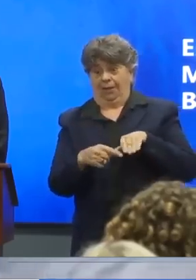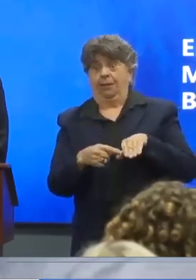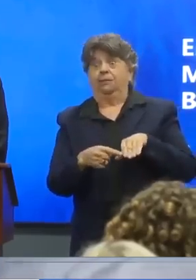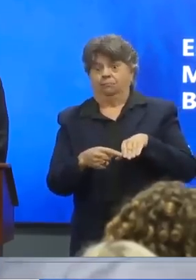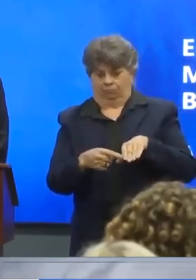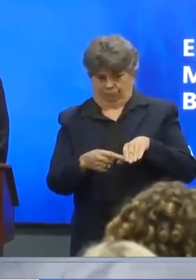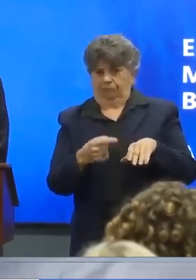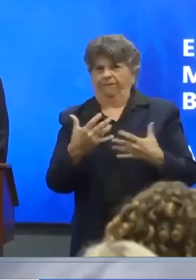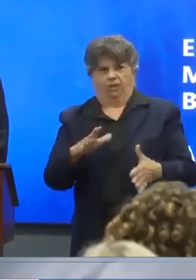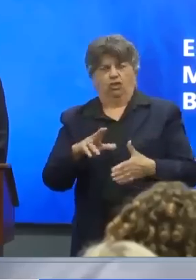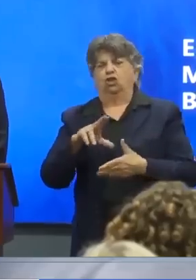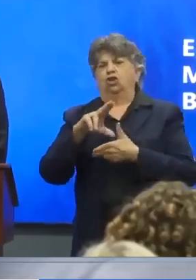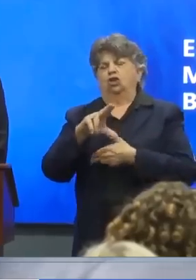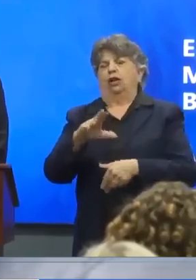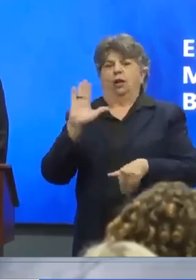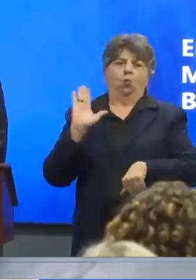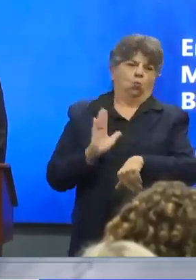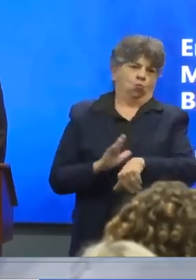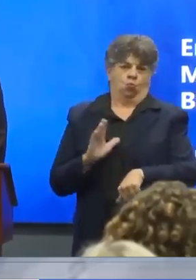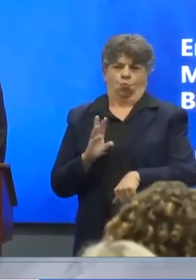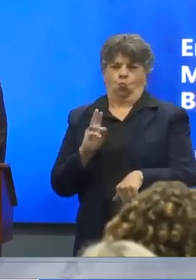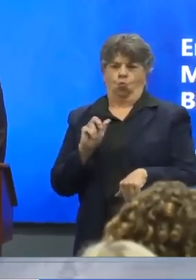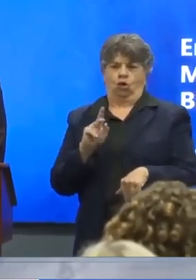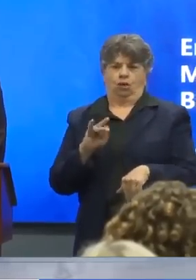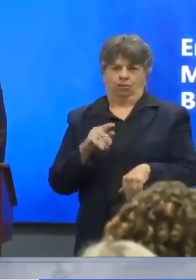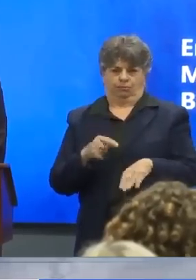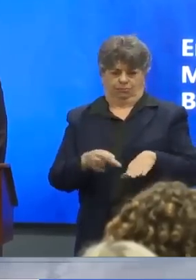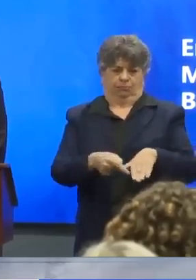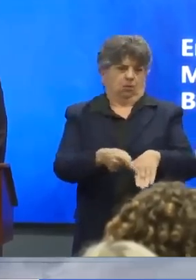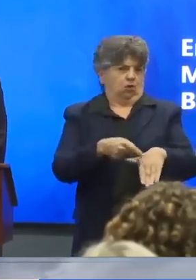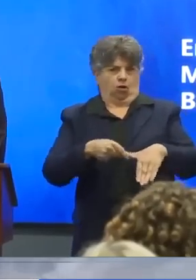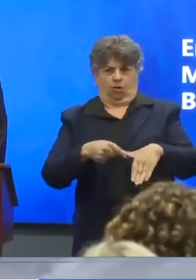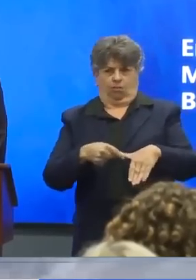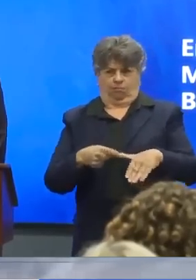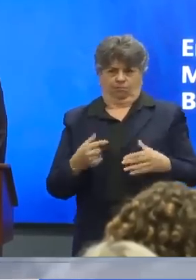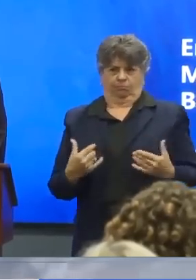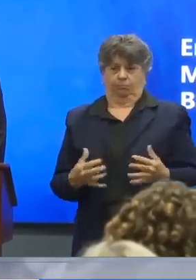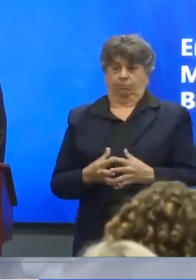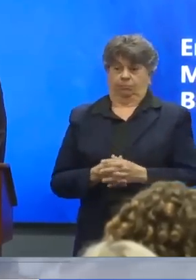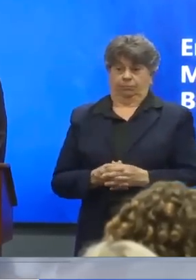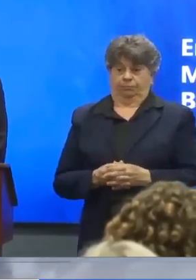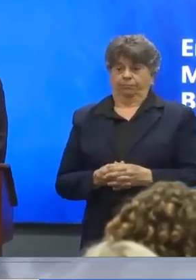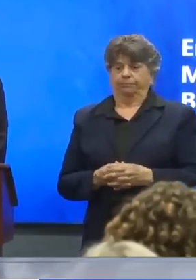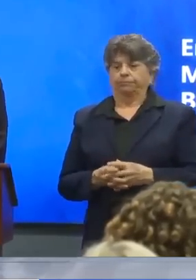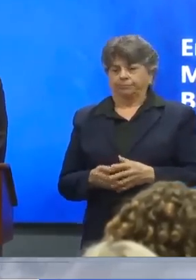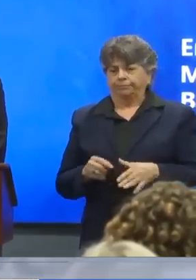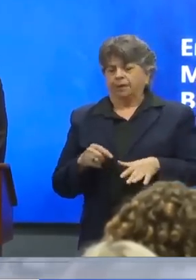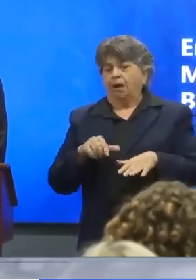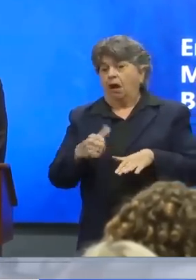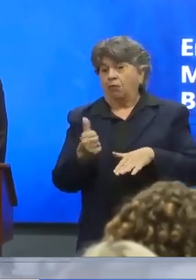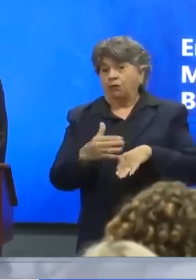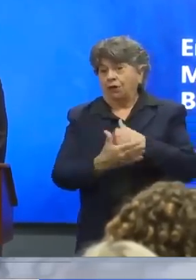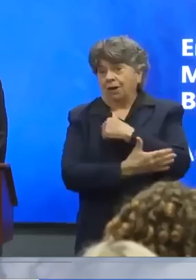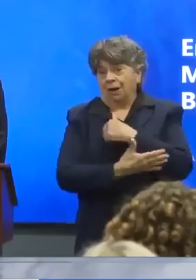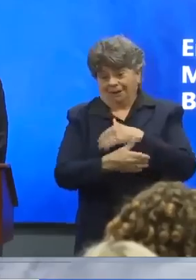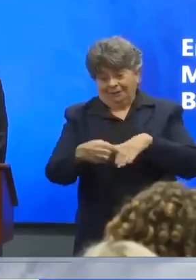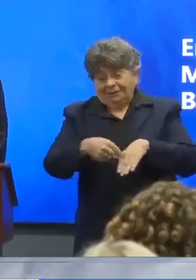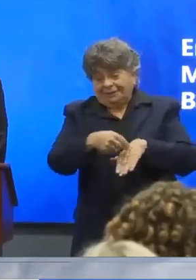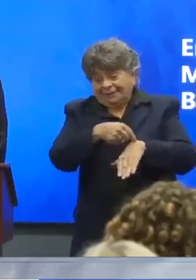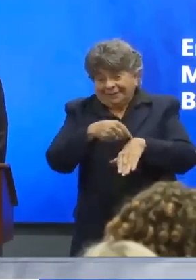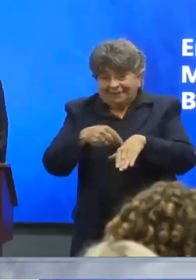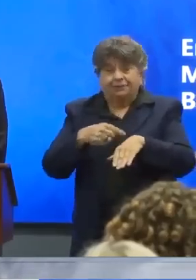going to see more of those warnings and watches come in the next day or two. We have had